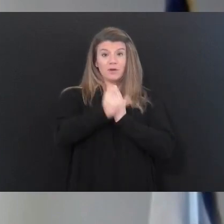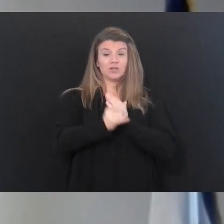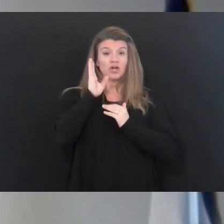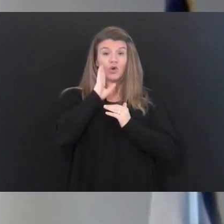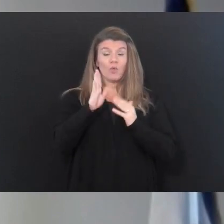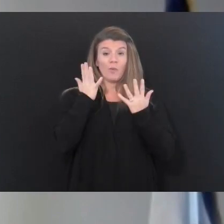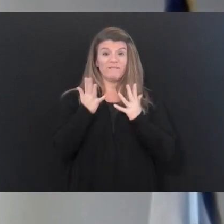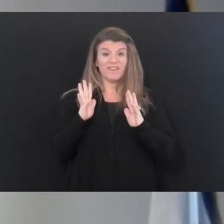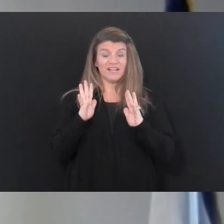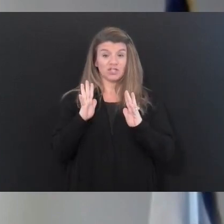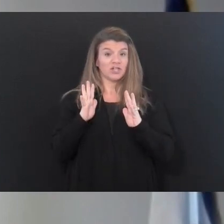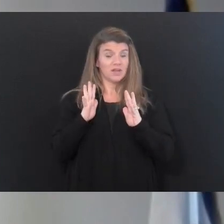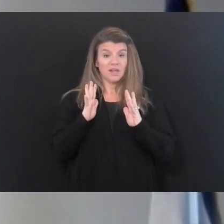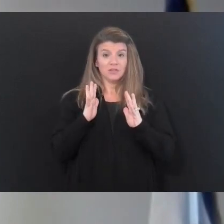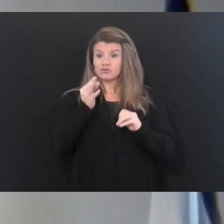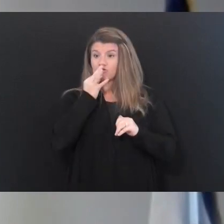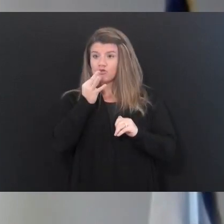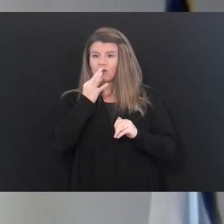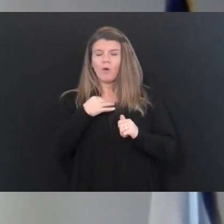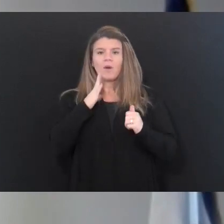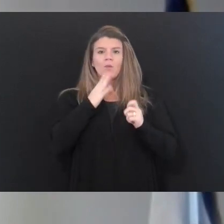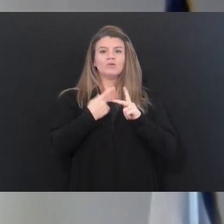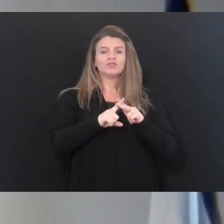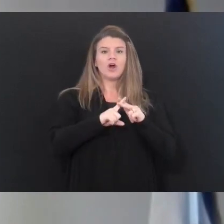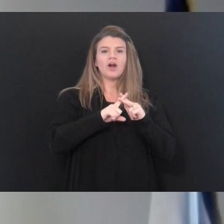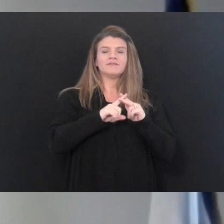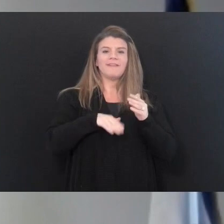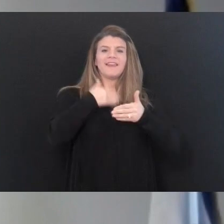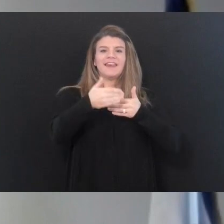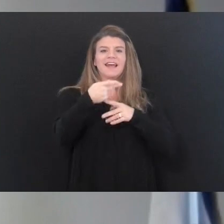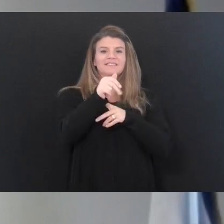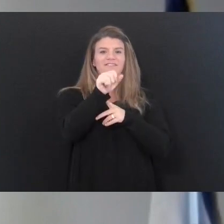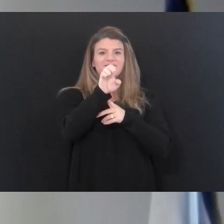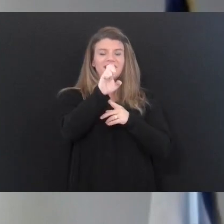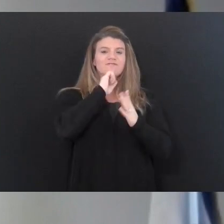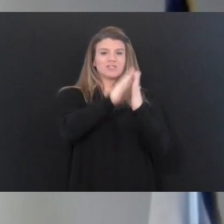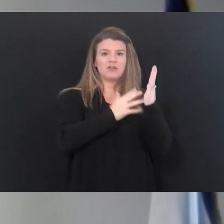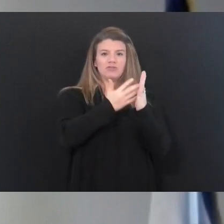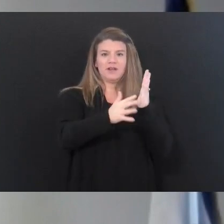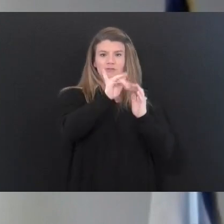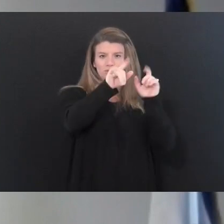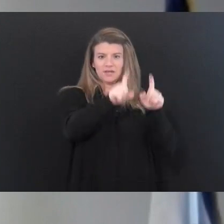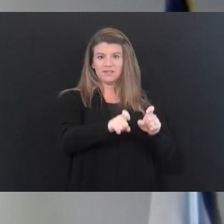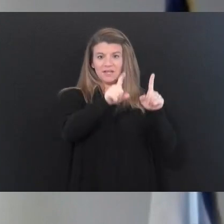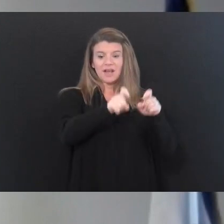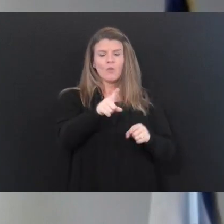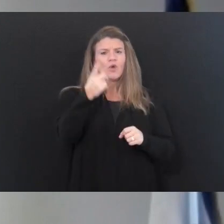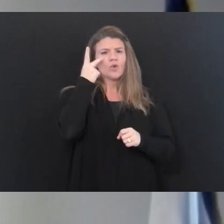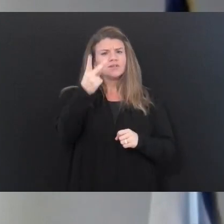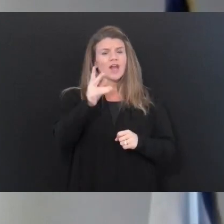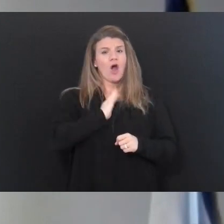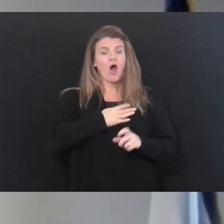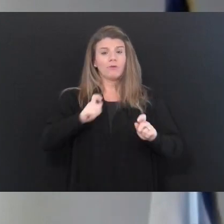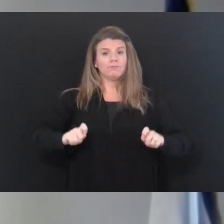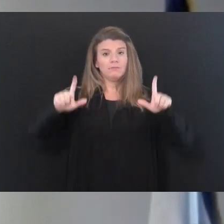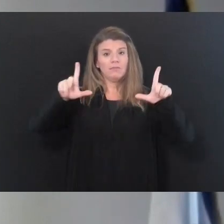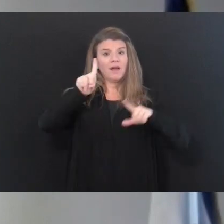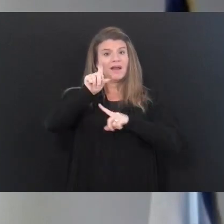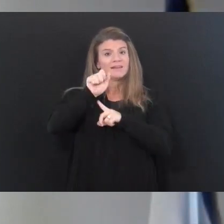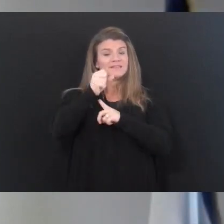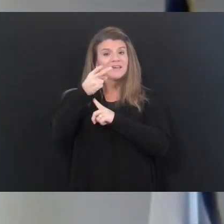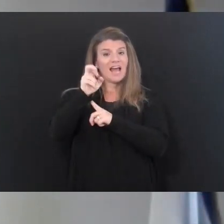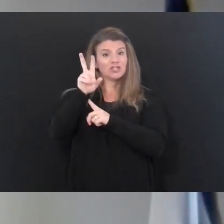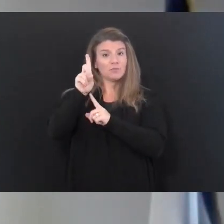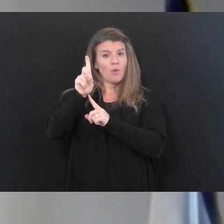to look at phase 2 for scheduling. I want to mention on our dashboard, we've had questions about the